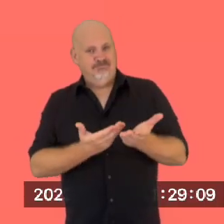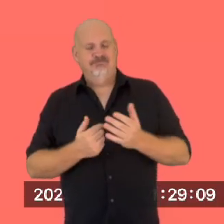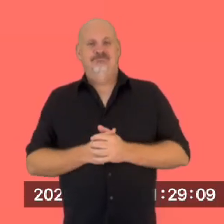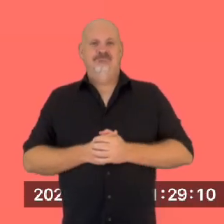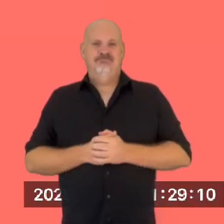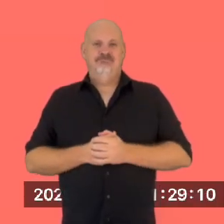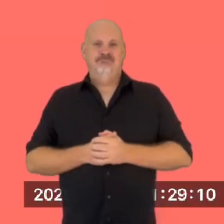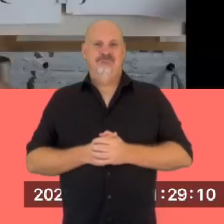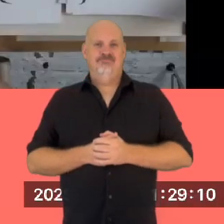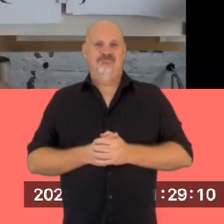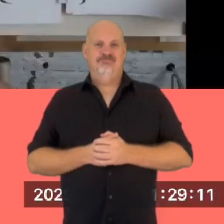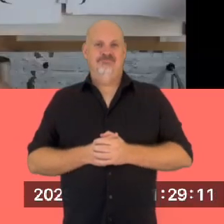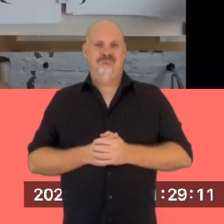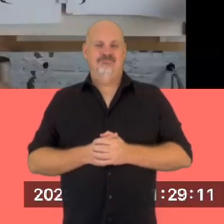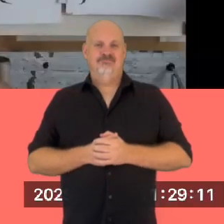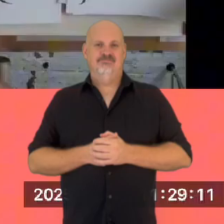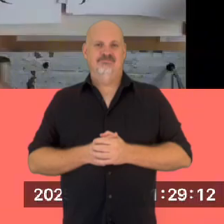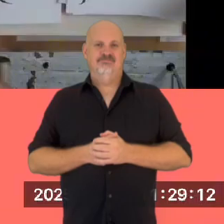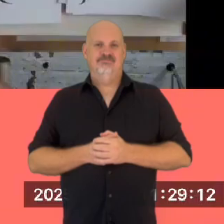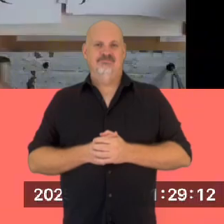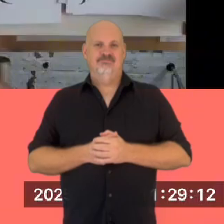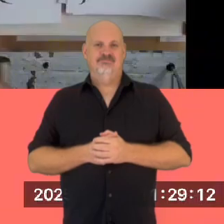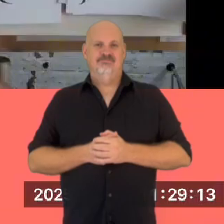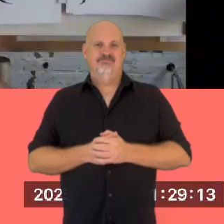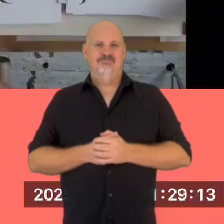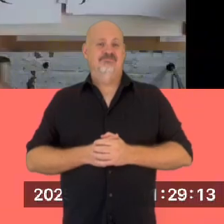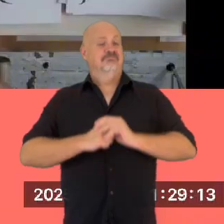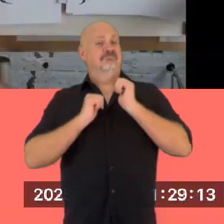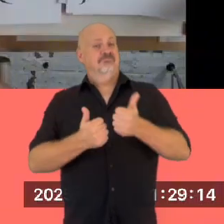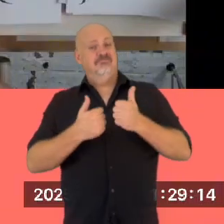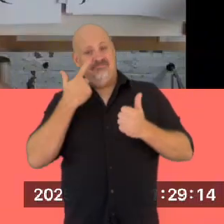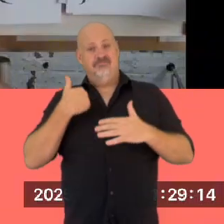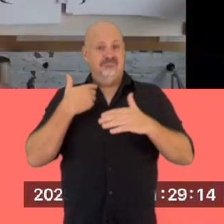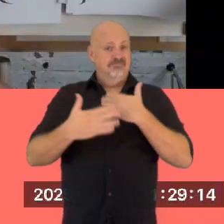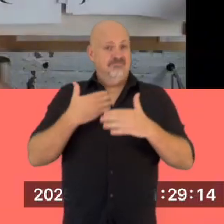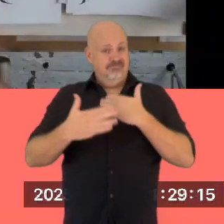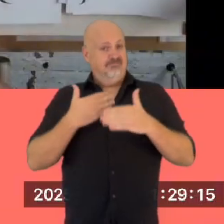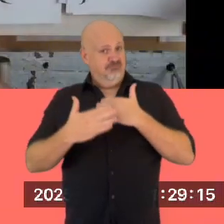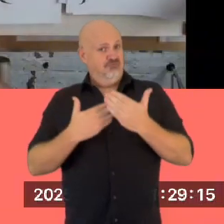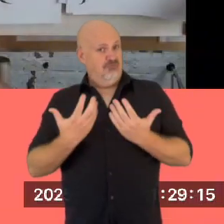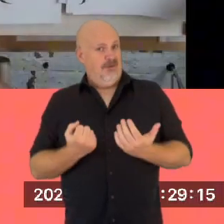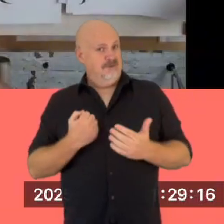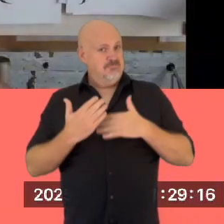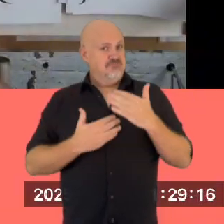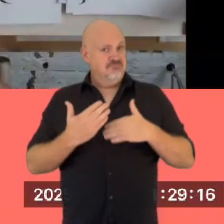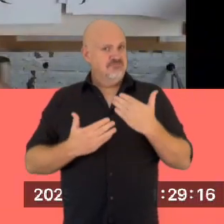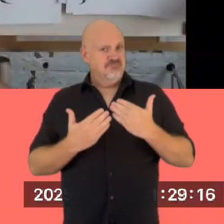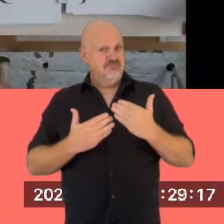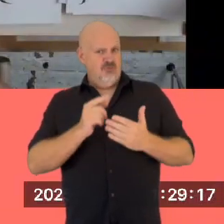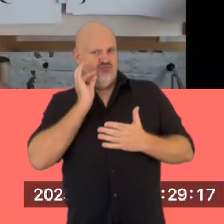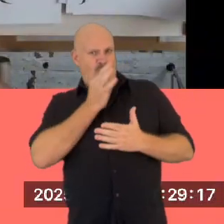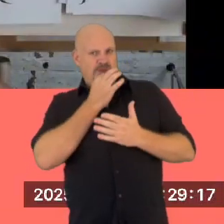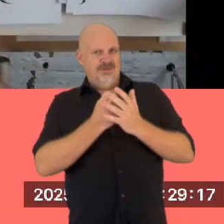Okay. Over to you, Giles. Right. So yeah. So I mean, we're really getting motoring along well